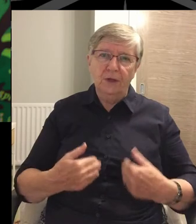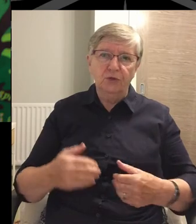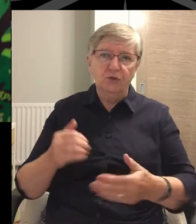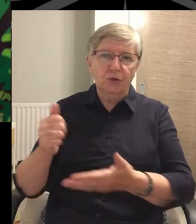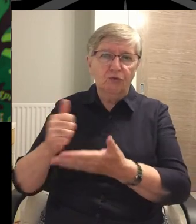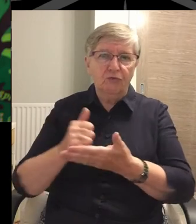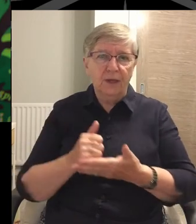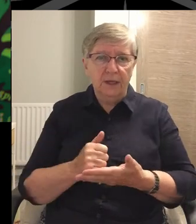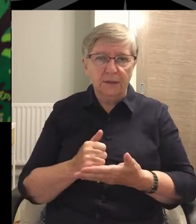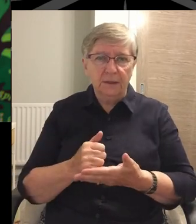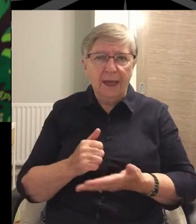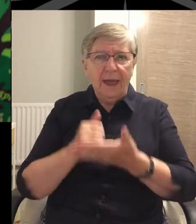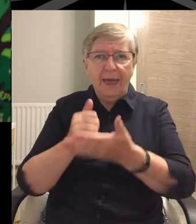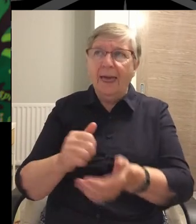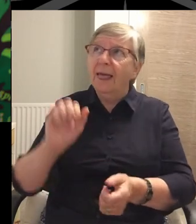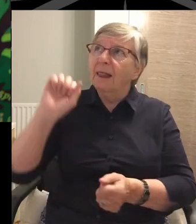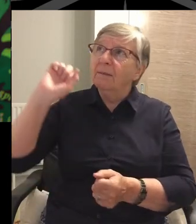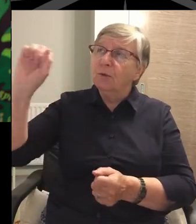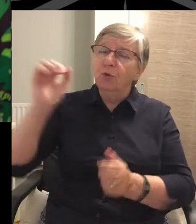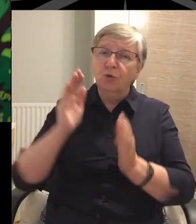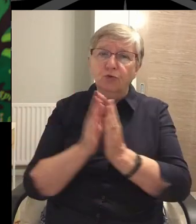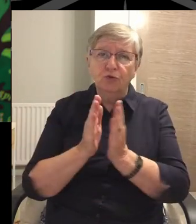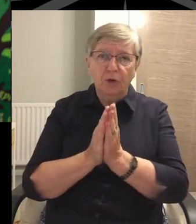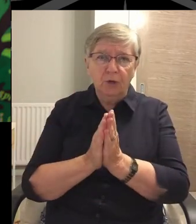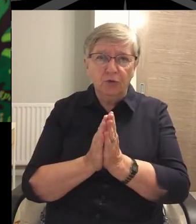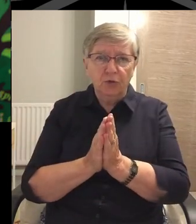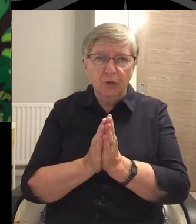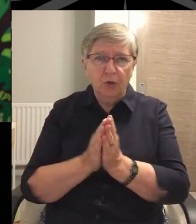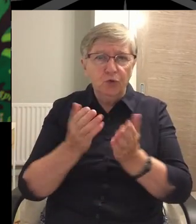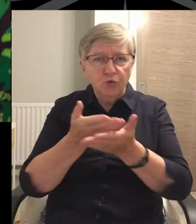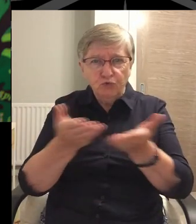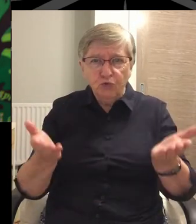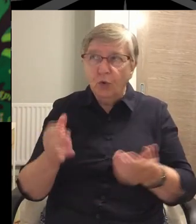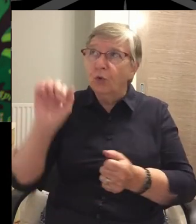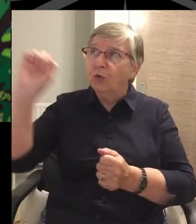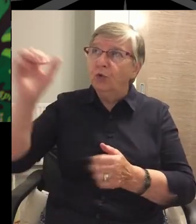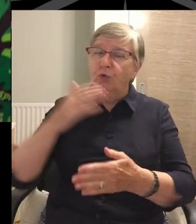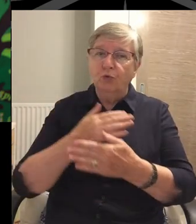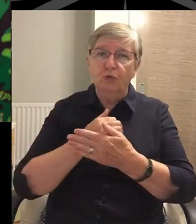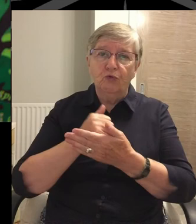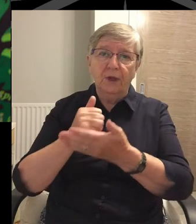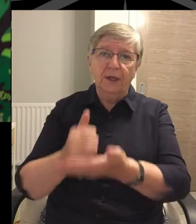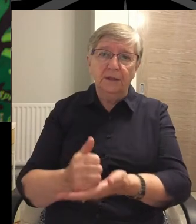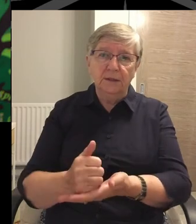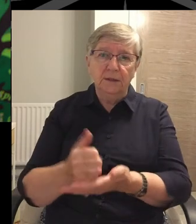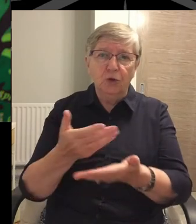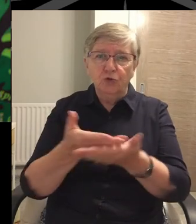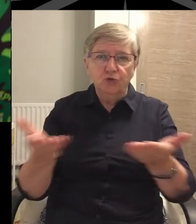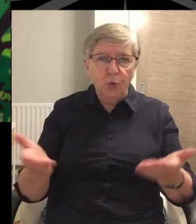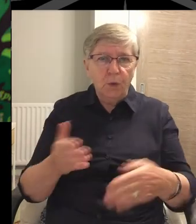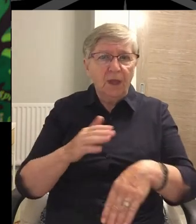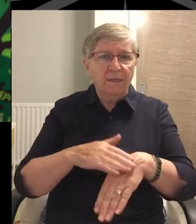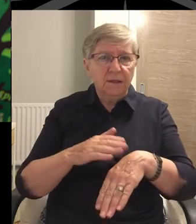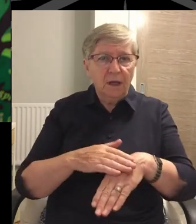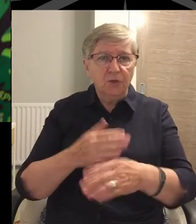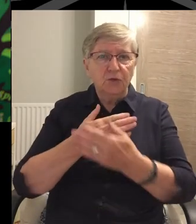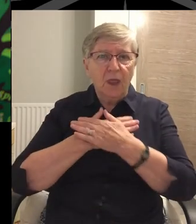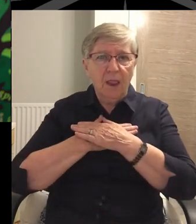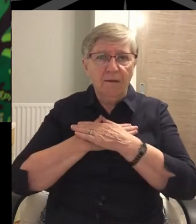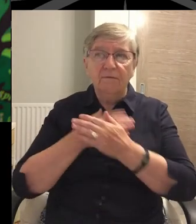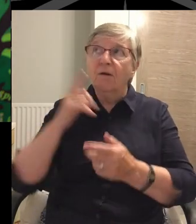And we pray that you will help your church to be agents, to be vehicles of grace, showing the touch and the love of